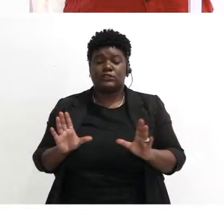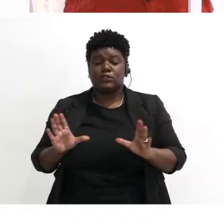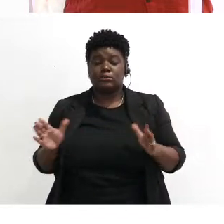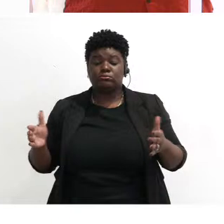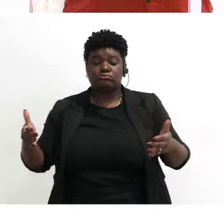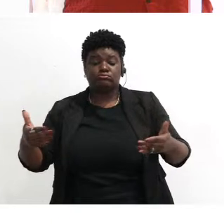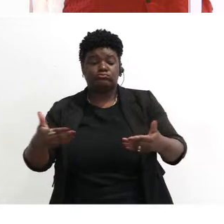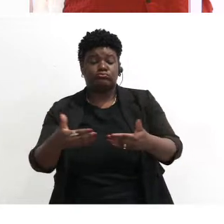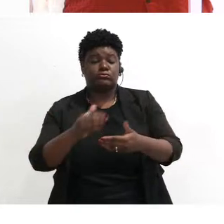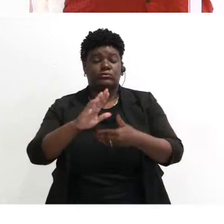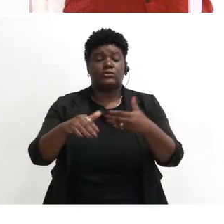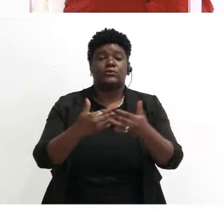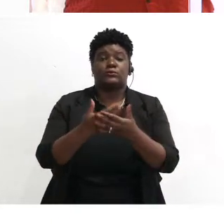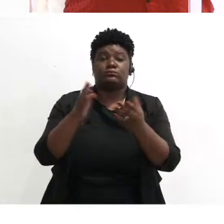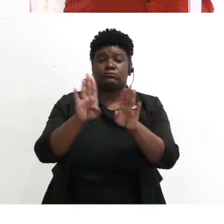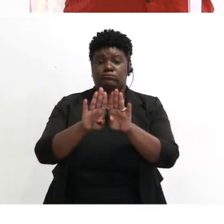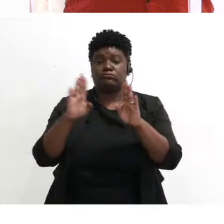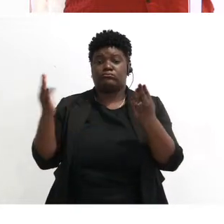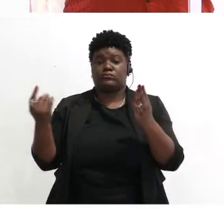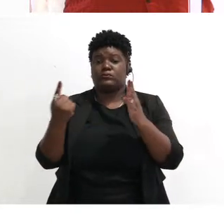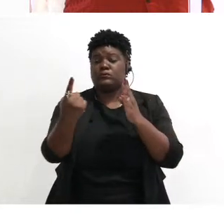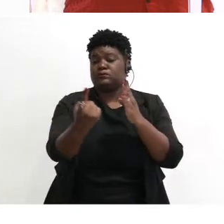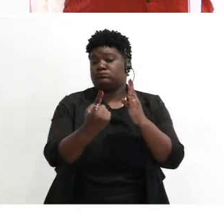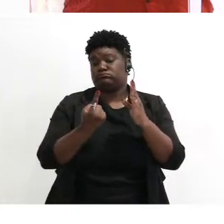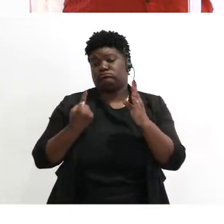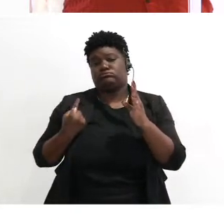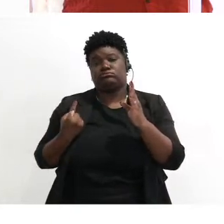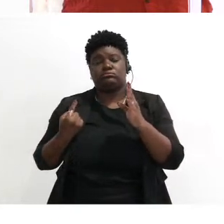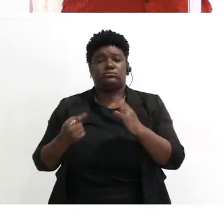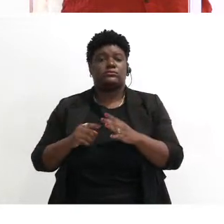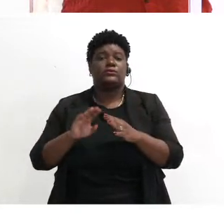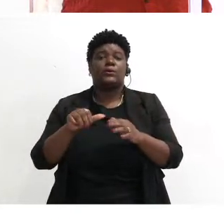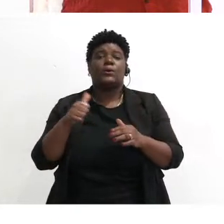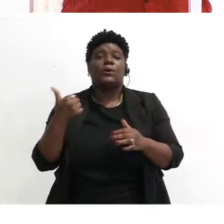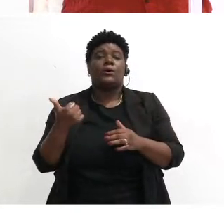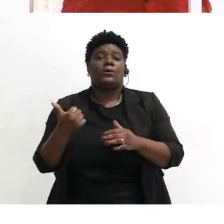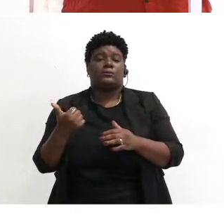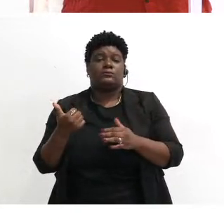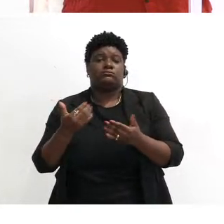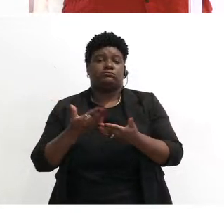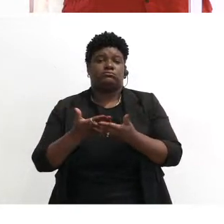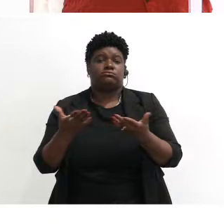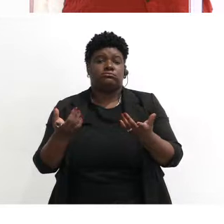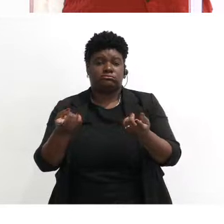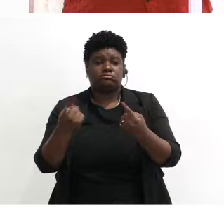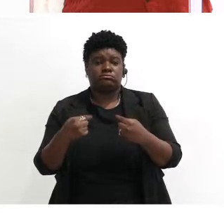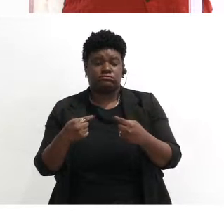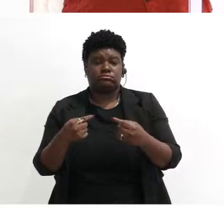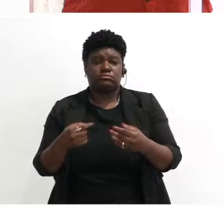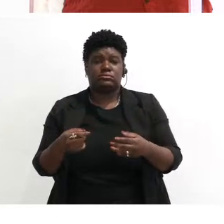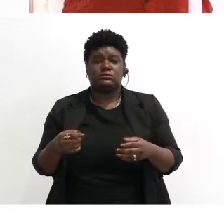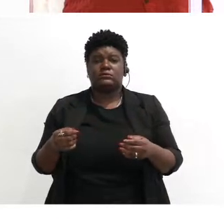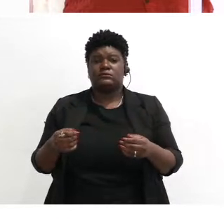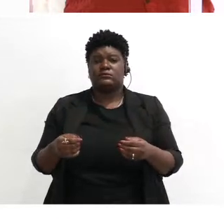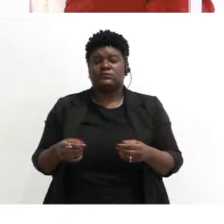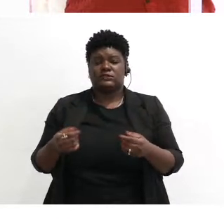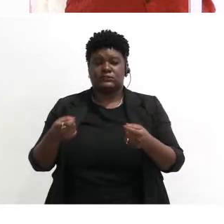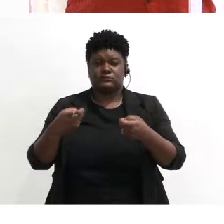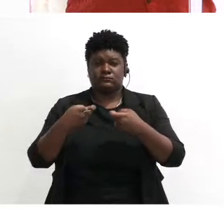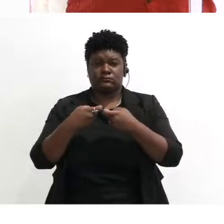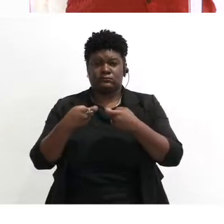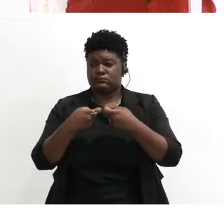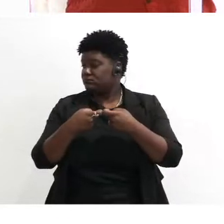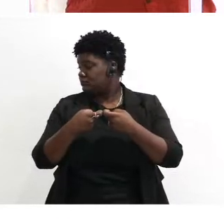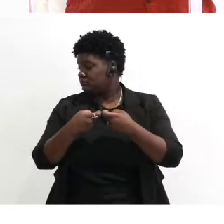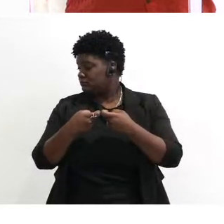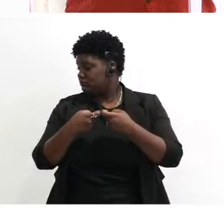Other things that are coming on the semiconductor side, backside power distribution. So everything we've talked about and all the images I've